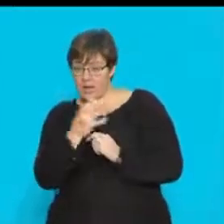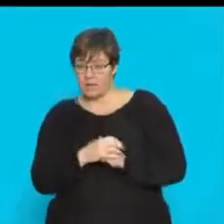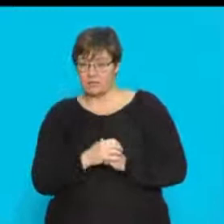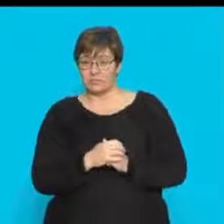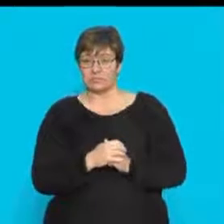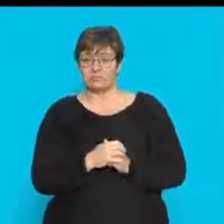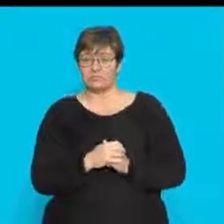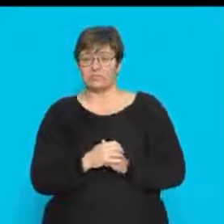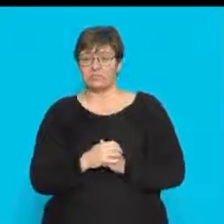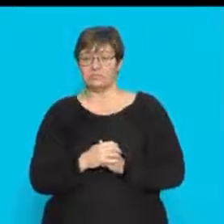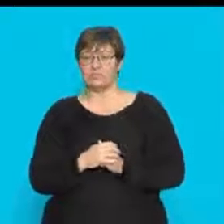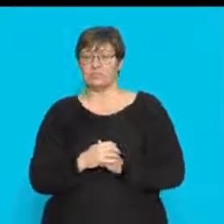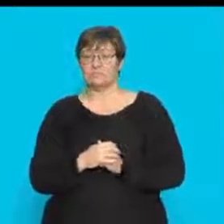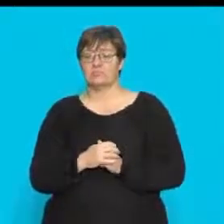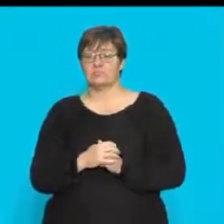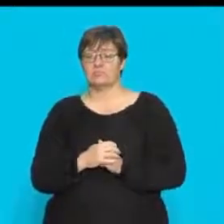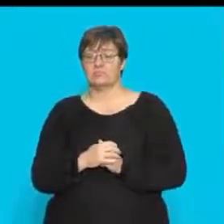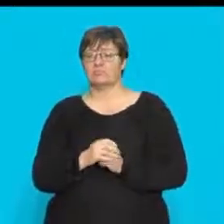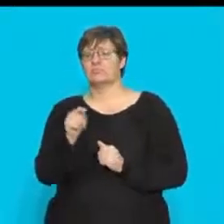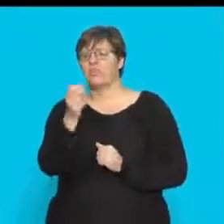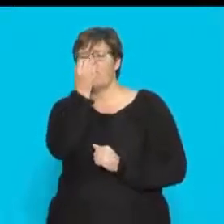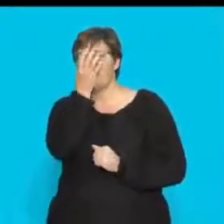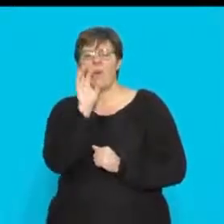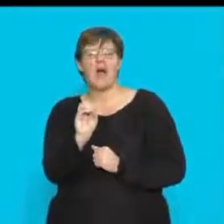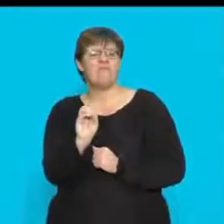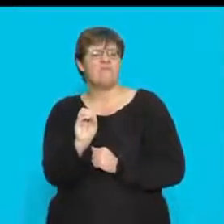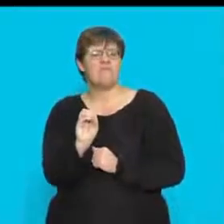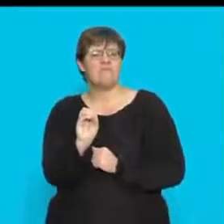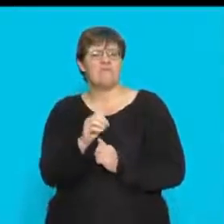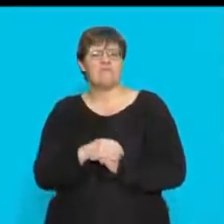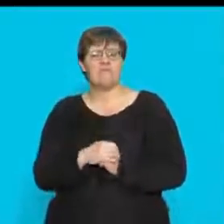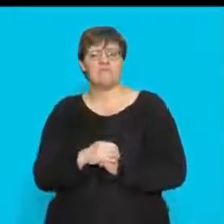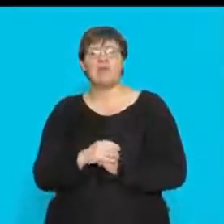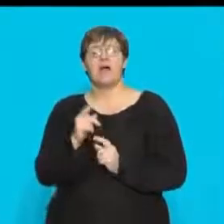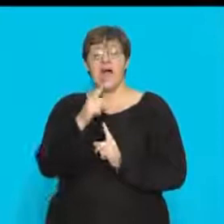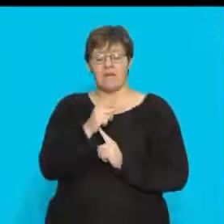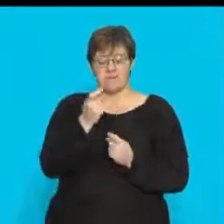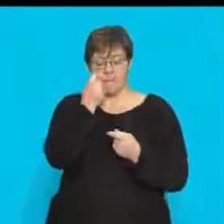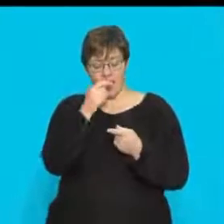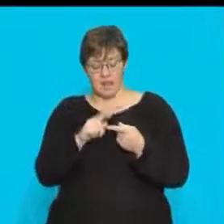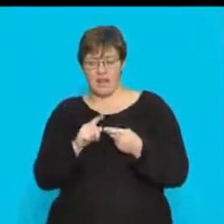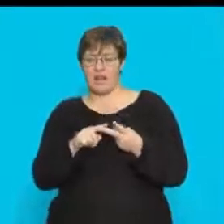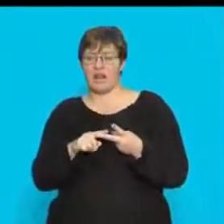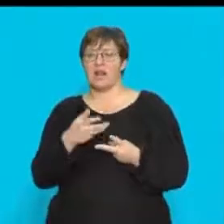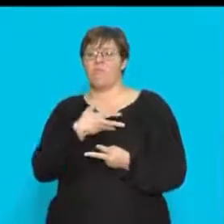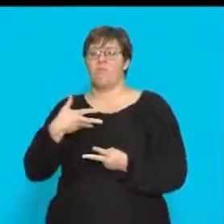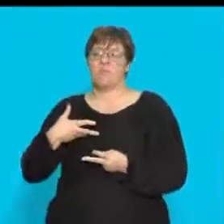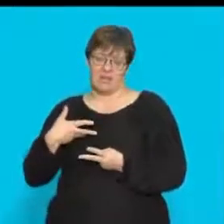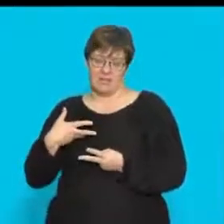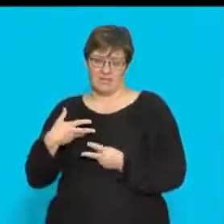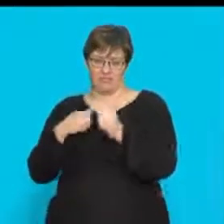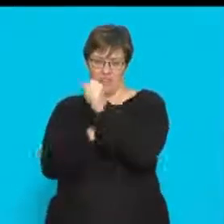I'm going to quickly draw one. If we look at a flower over here, what a flower has is male